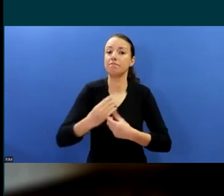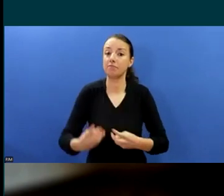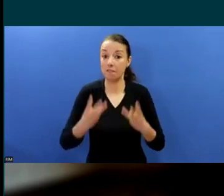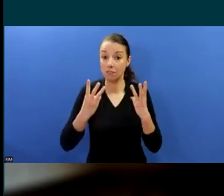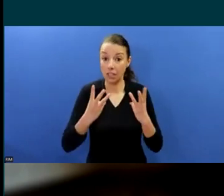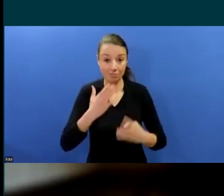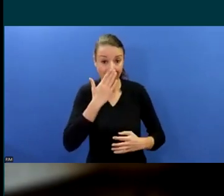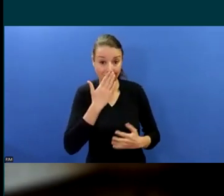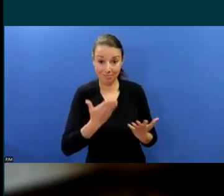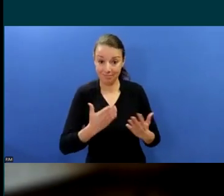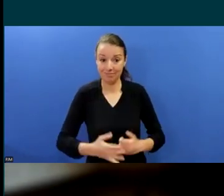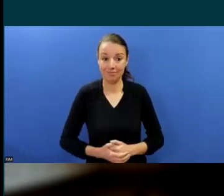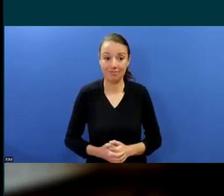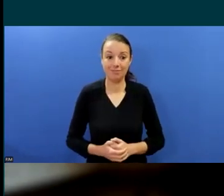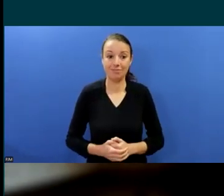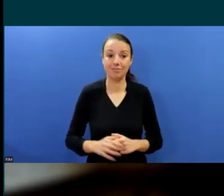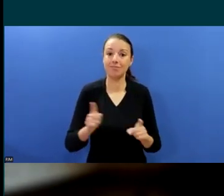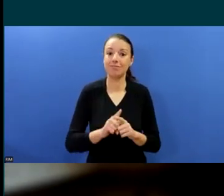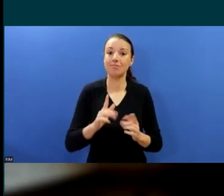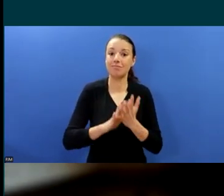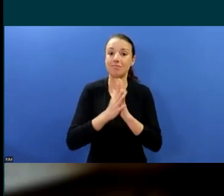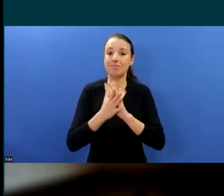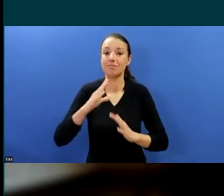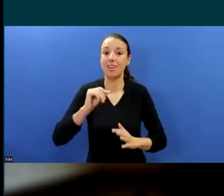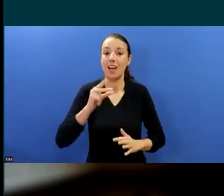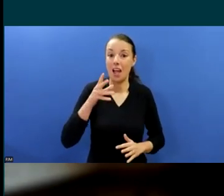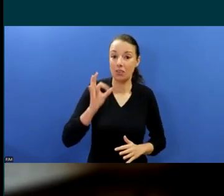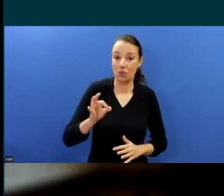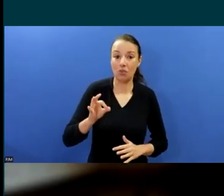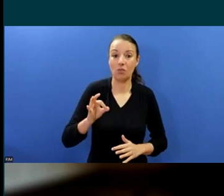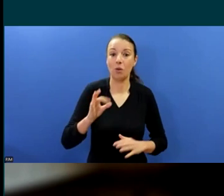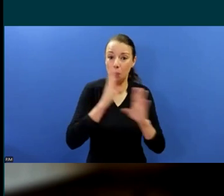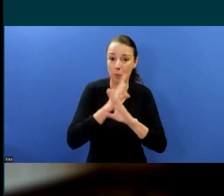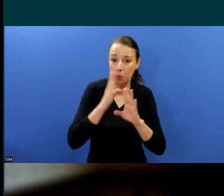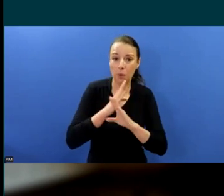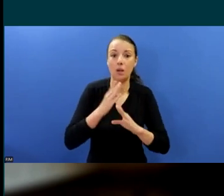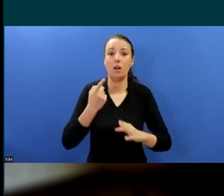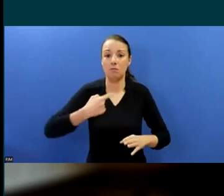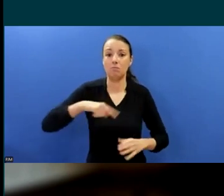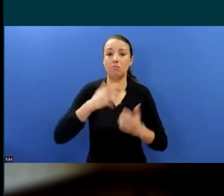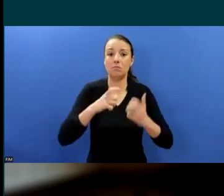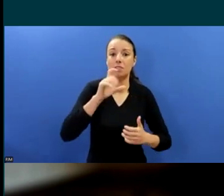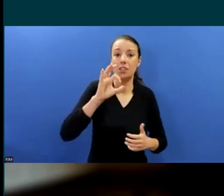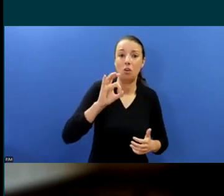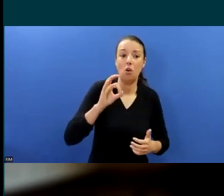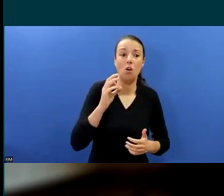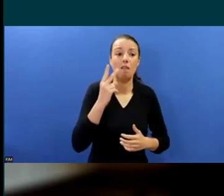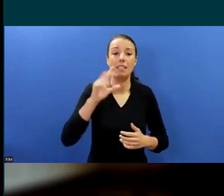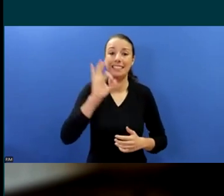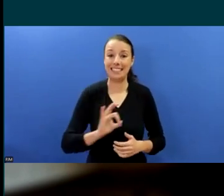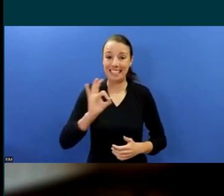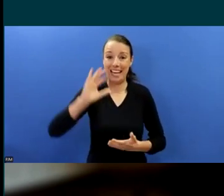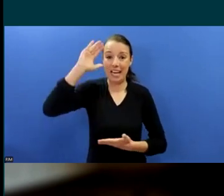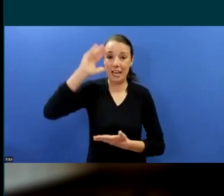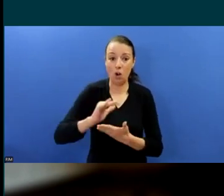We committed to reach zero carbon target for 2050. So it means huge infrastructural and